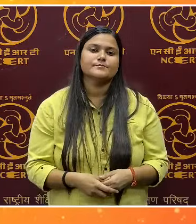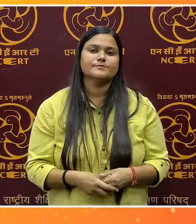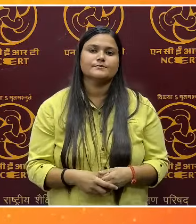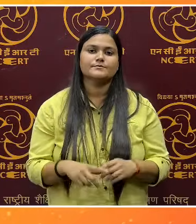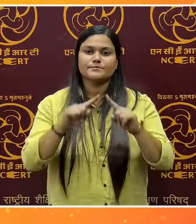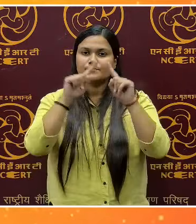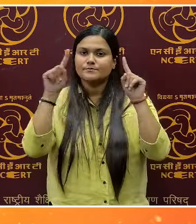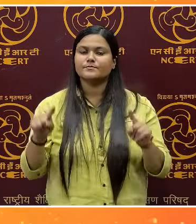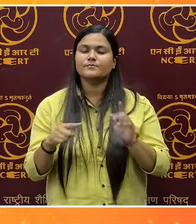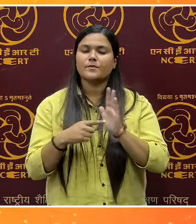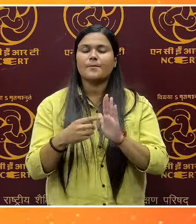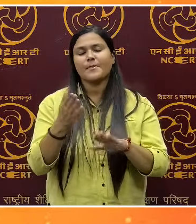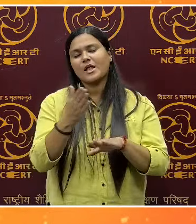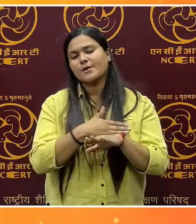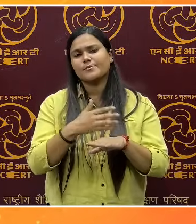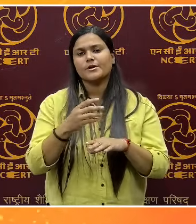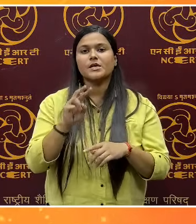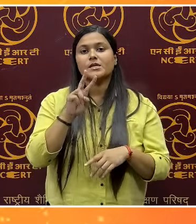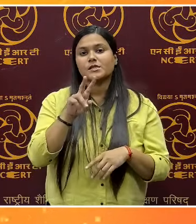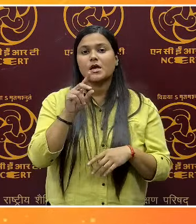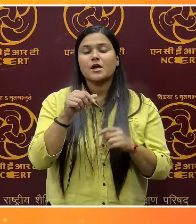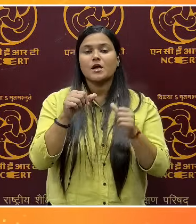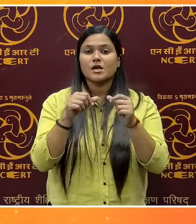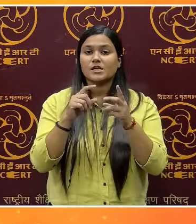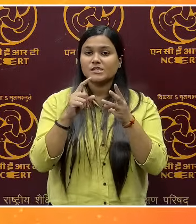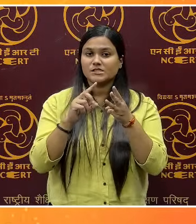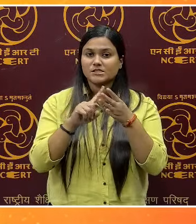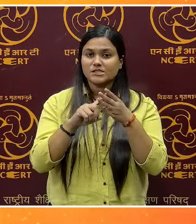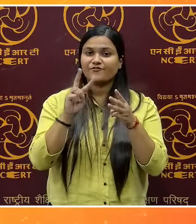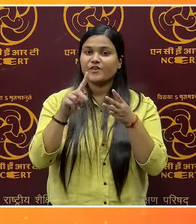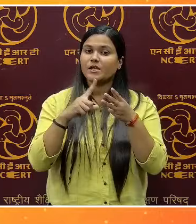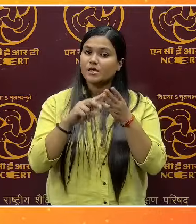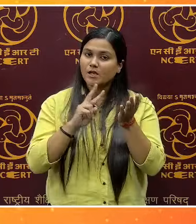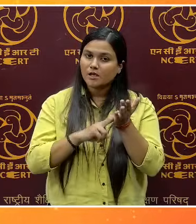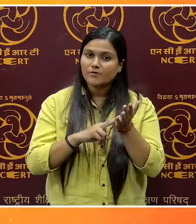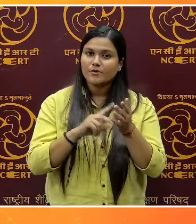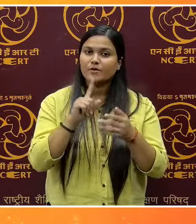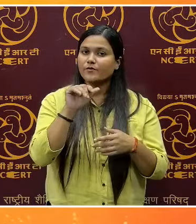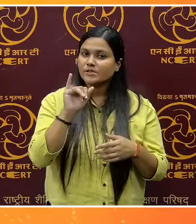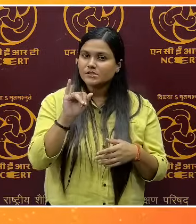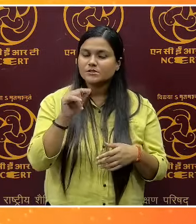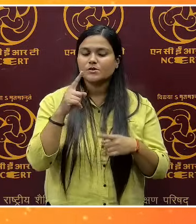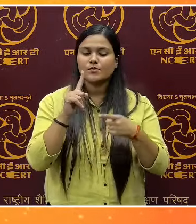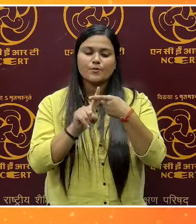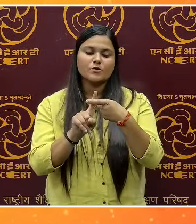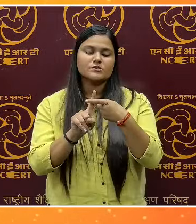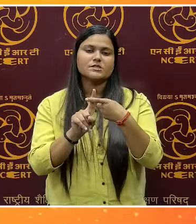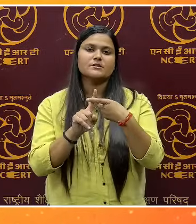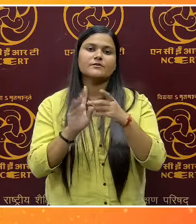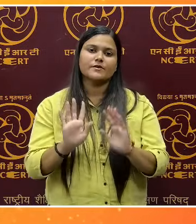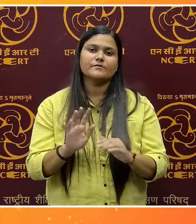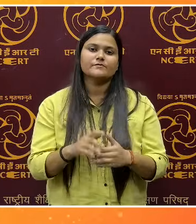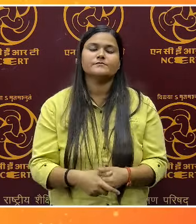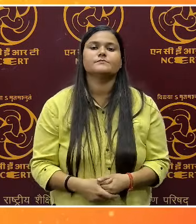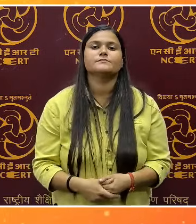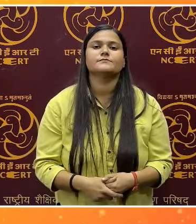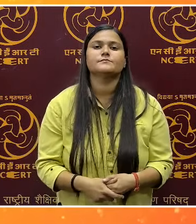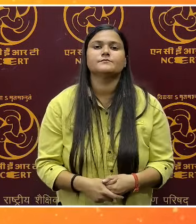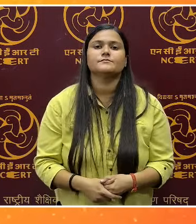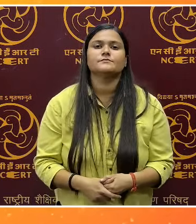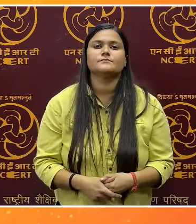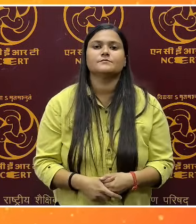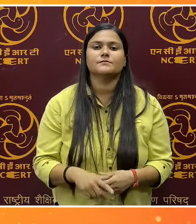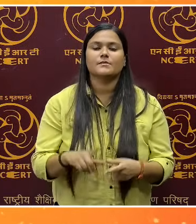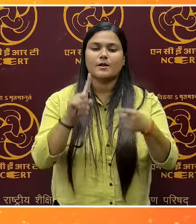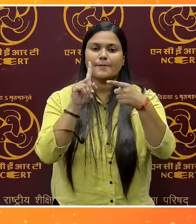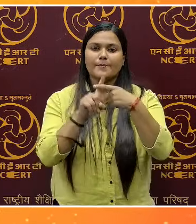As I told you, it's an Answer even will number. be in Answer will be positive. 2 to positive. the 4, 4 to the 8, 8 to the 16. So, 16 with a plus sign